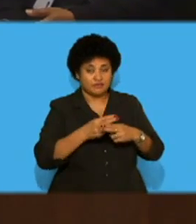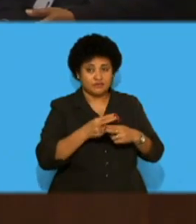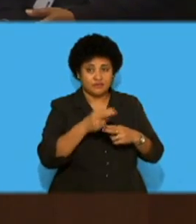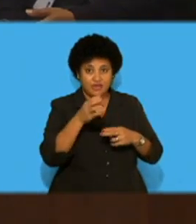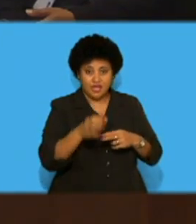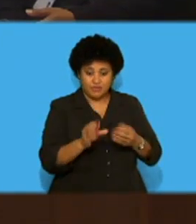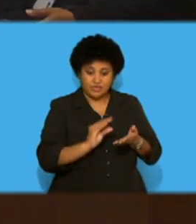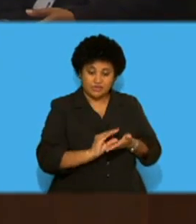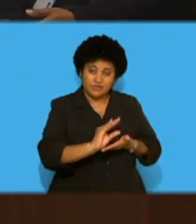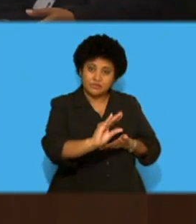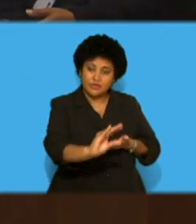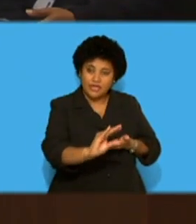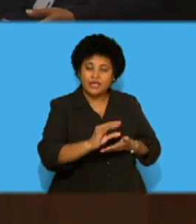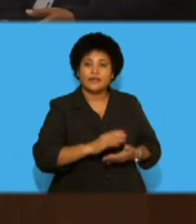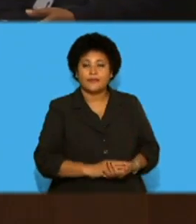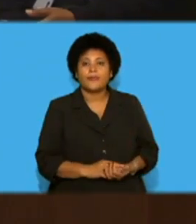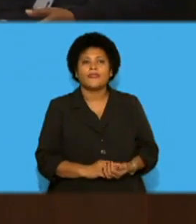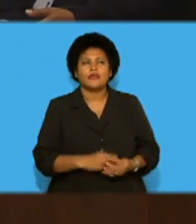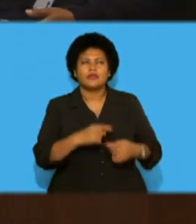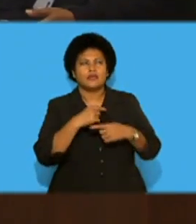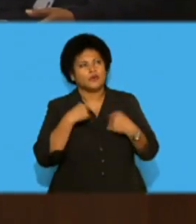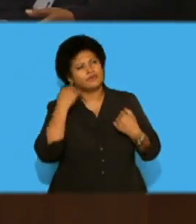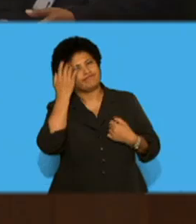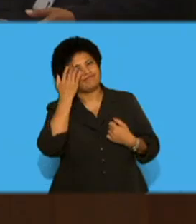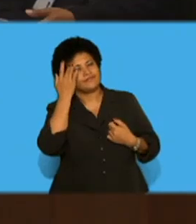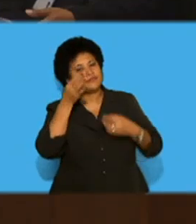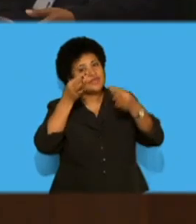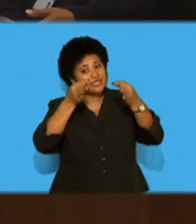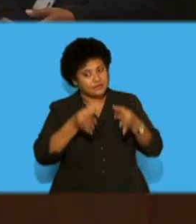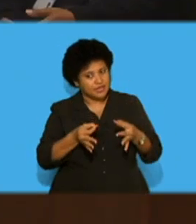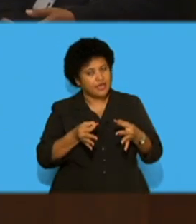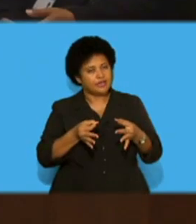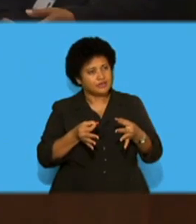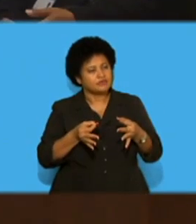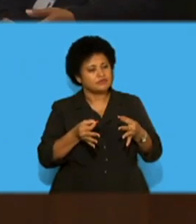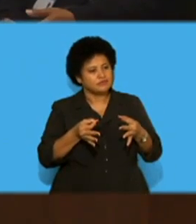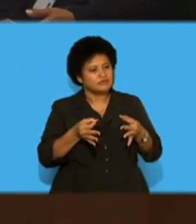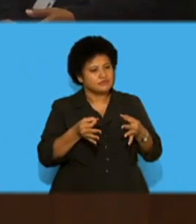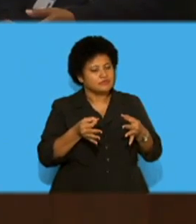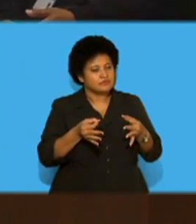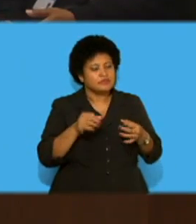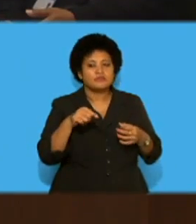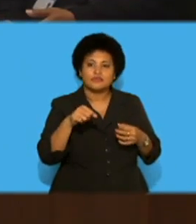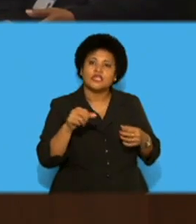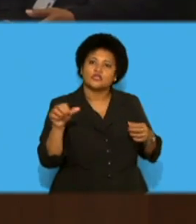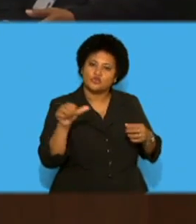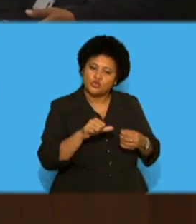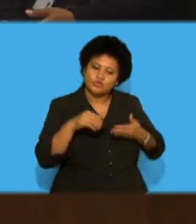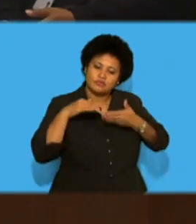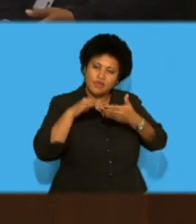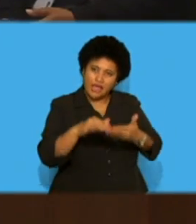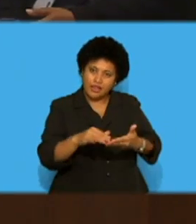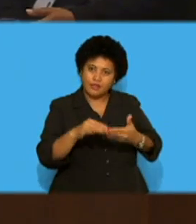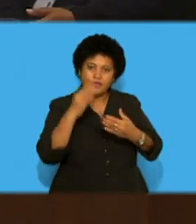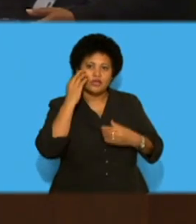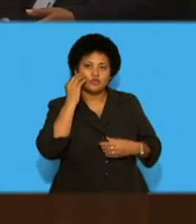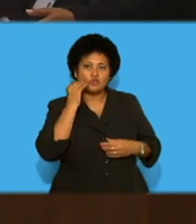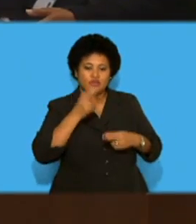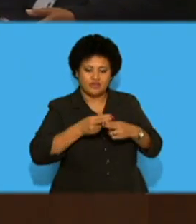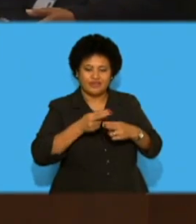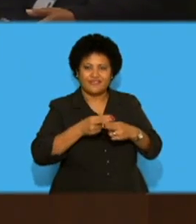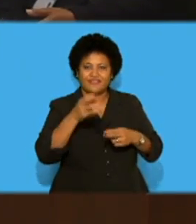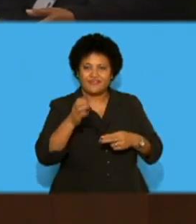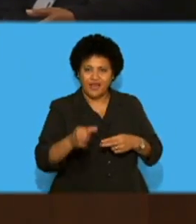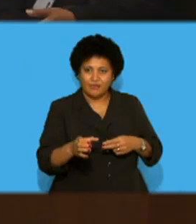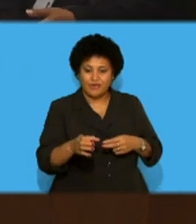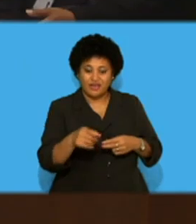had, Madam Speaker, decided that we should assist those cane farmers who would have